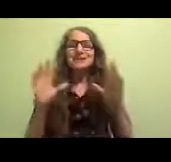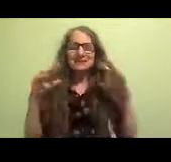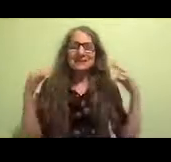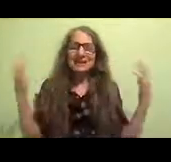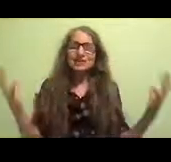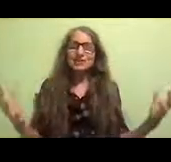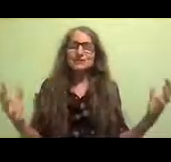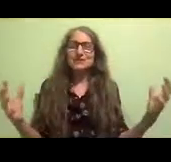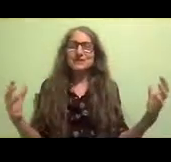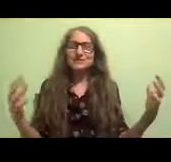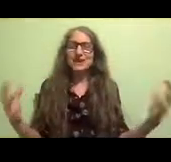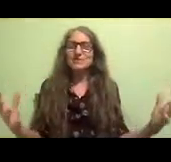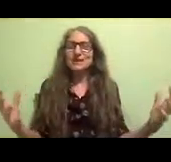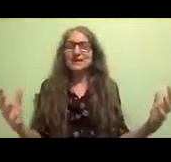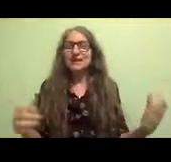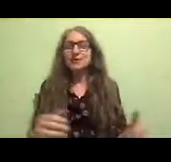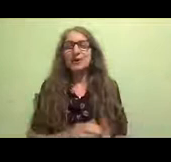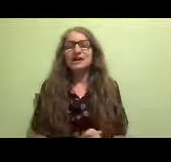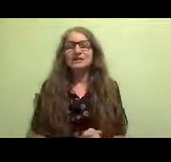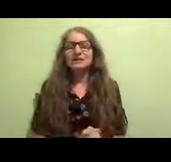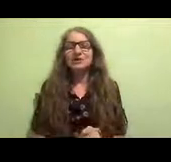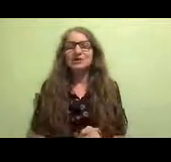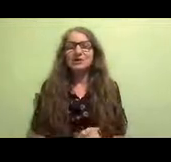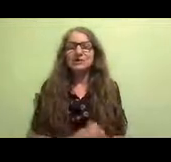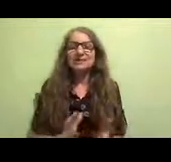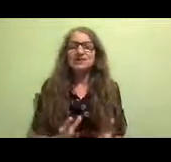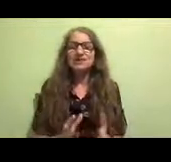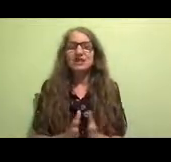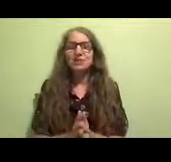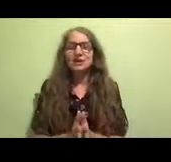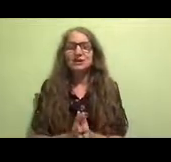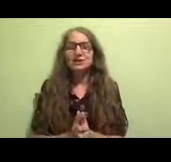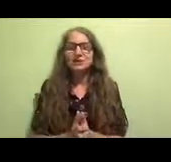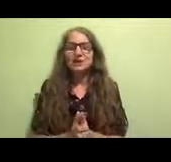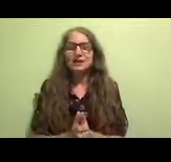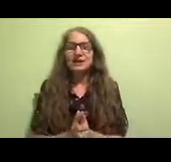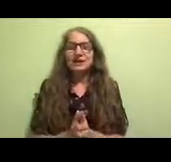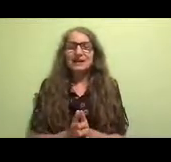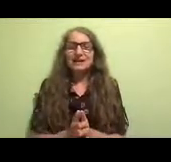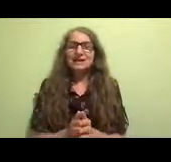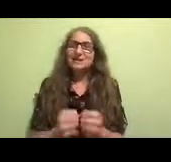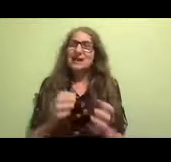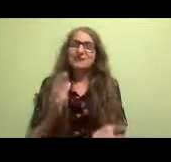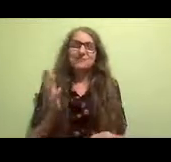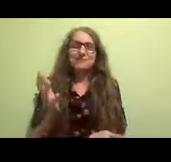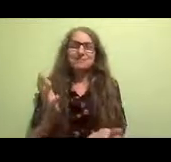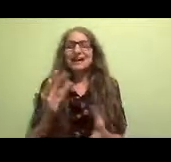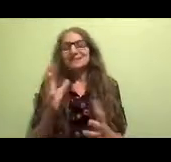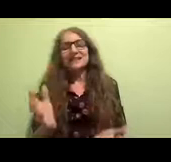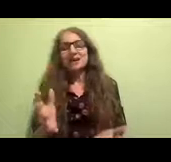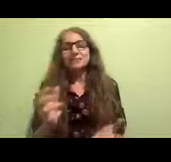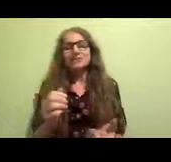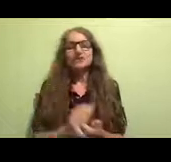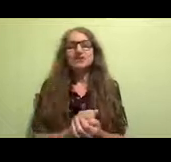because I was thinking in terms of the environment and not wanting to, for concessions, not wanting to, you know, have